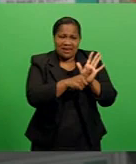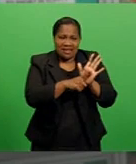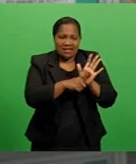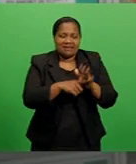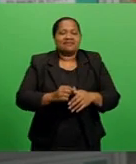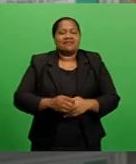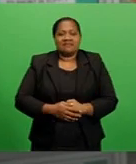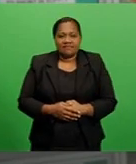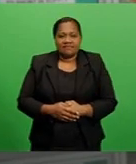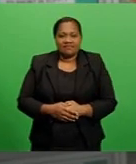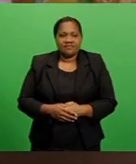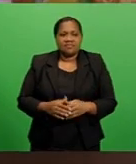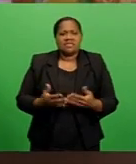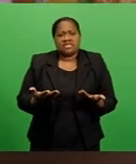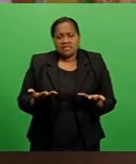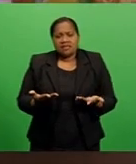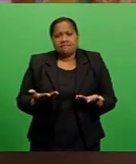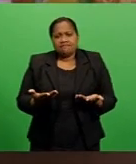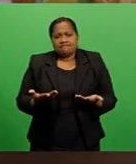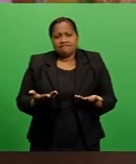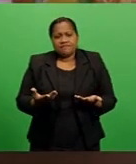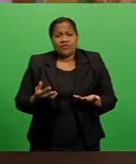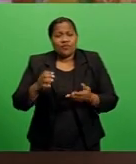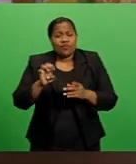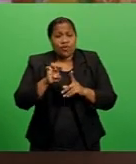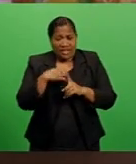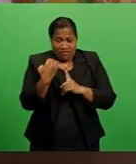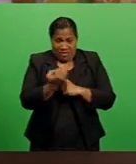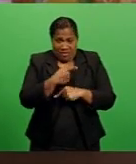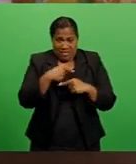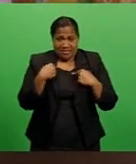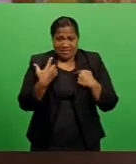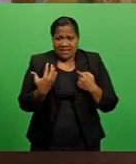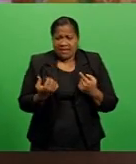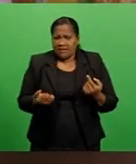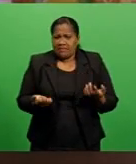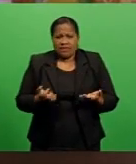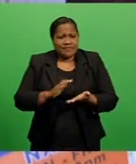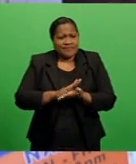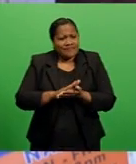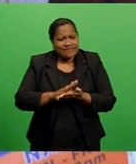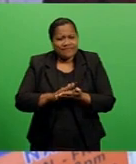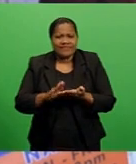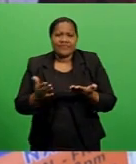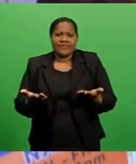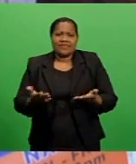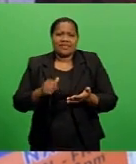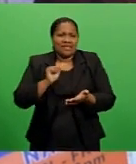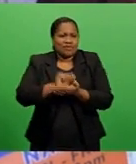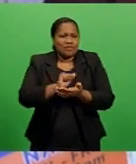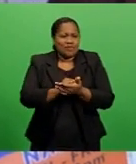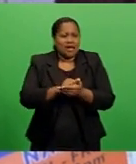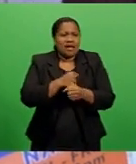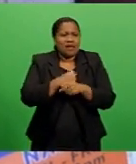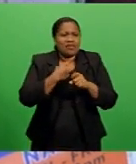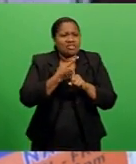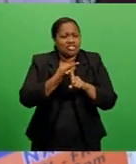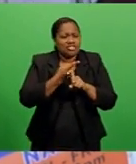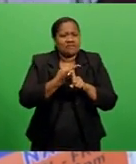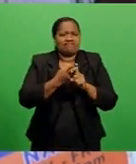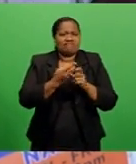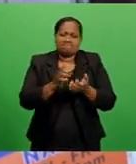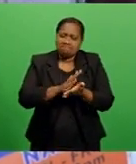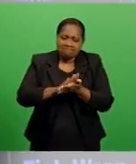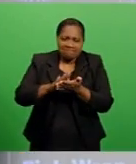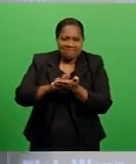ours. The environment we have is clean, sanitized. Our kitchen is clean,